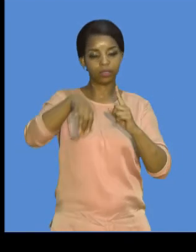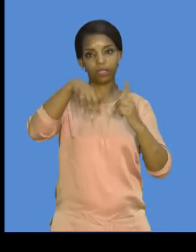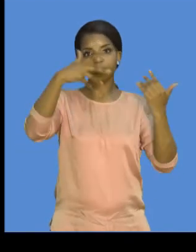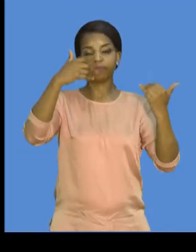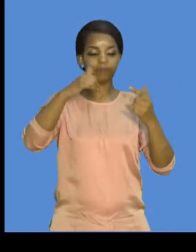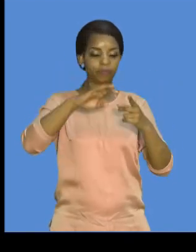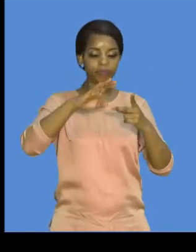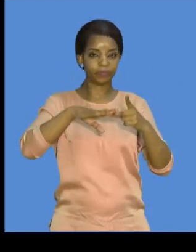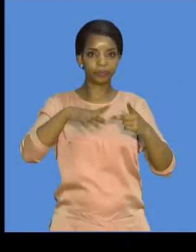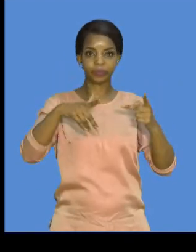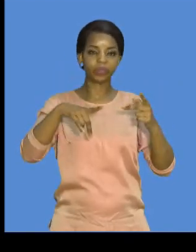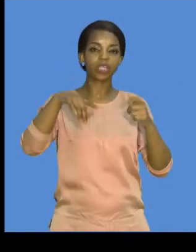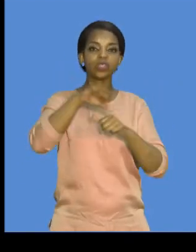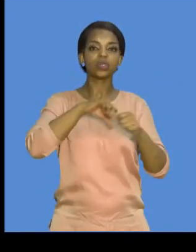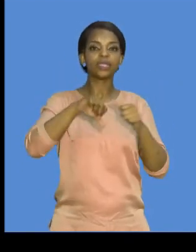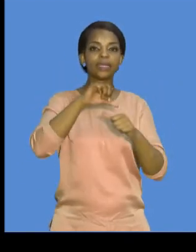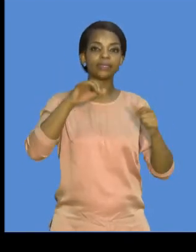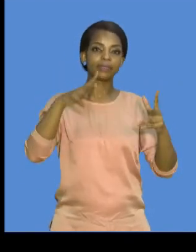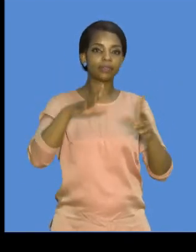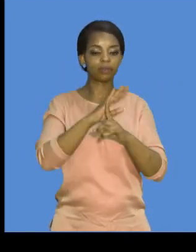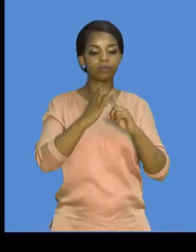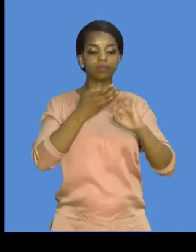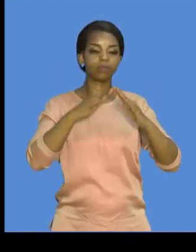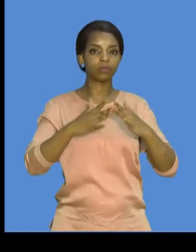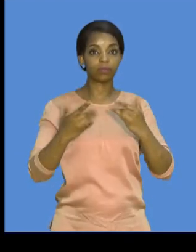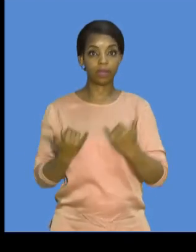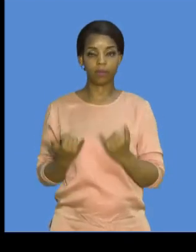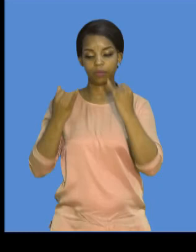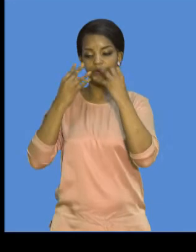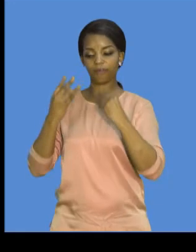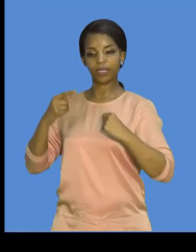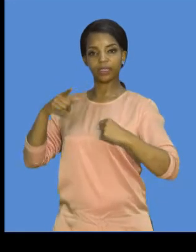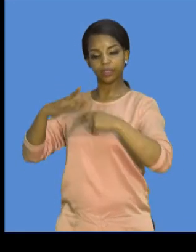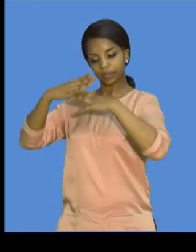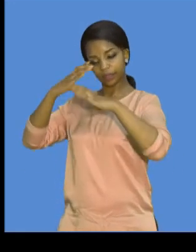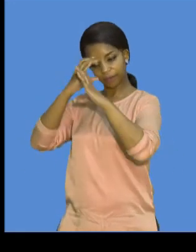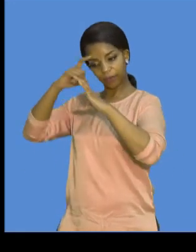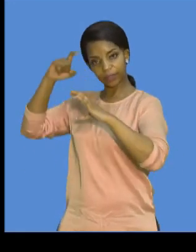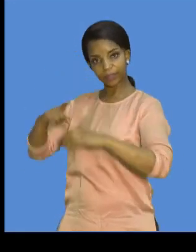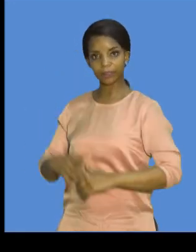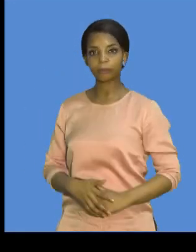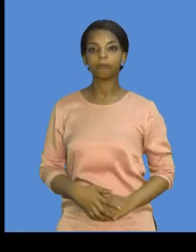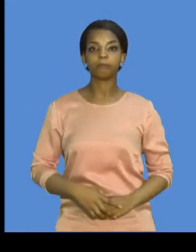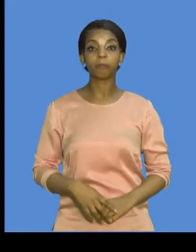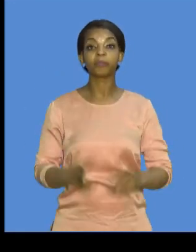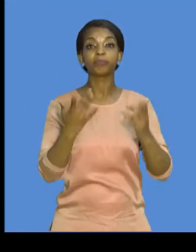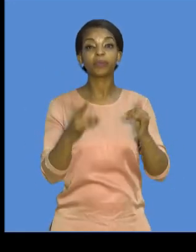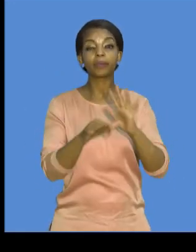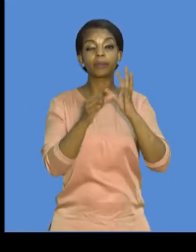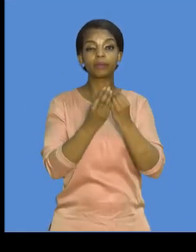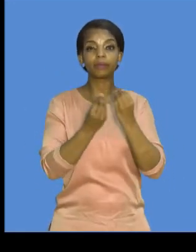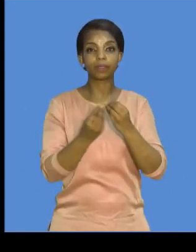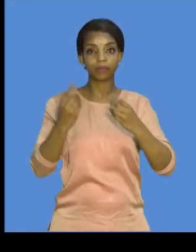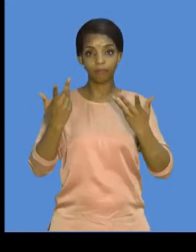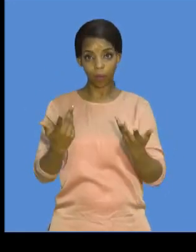looking at a pattern under finance there. Now, keywords for under